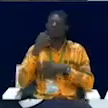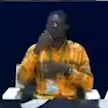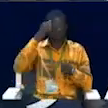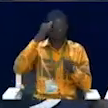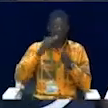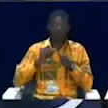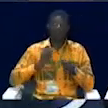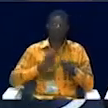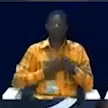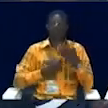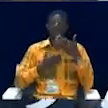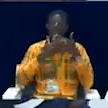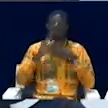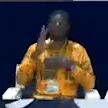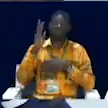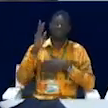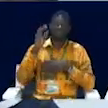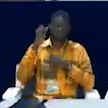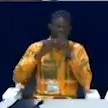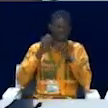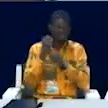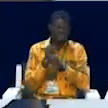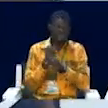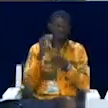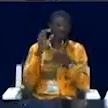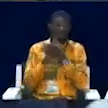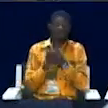remembered us after 16 years of waiting.